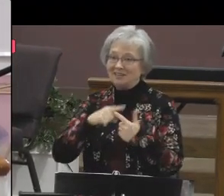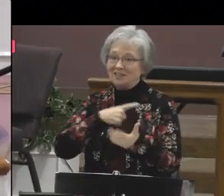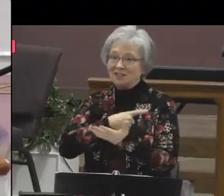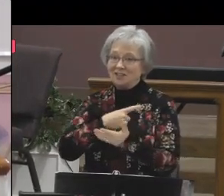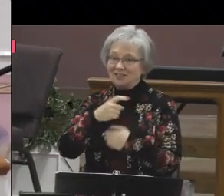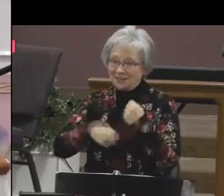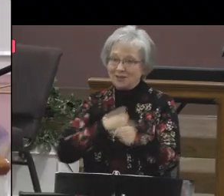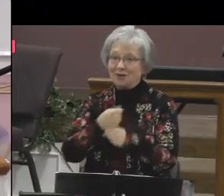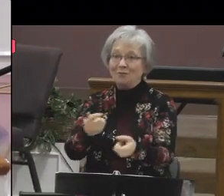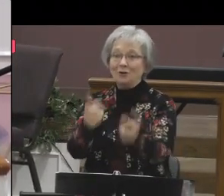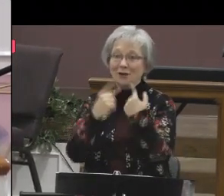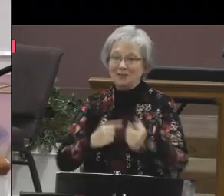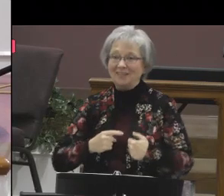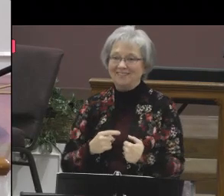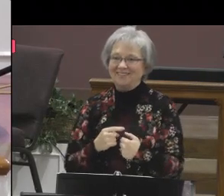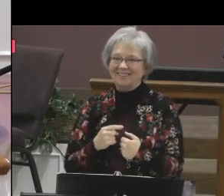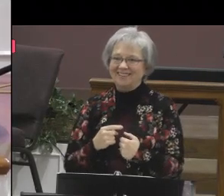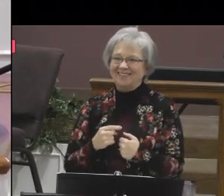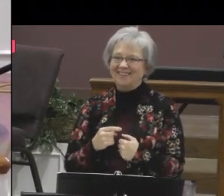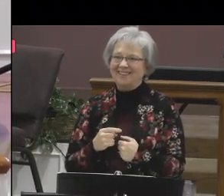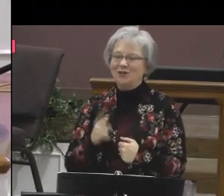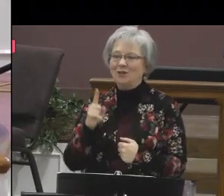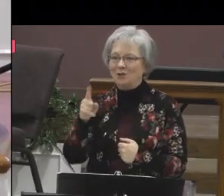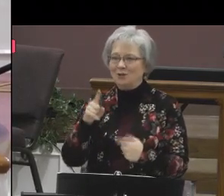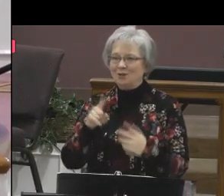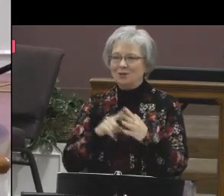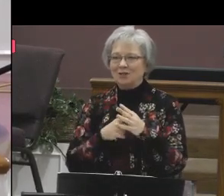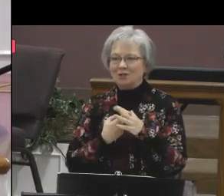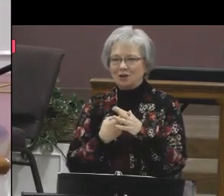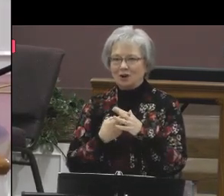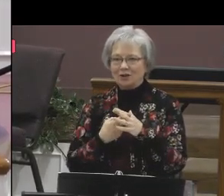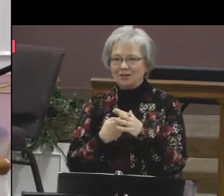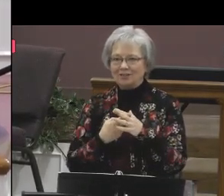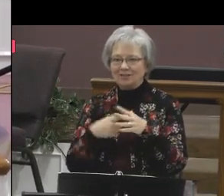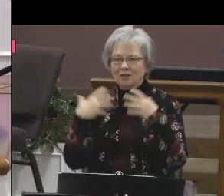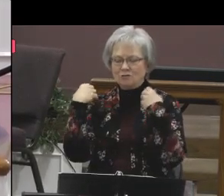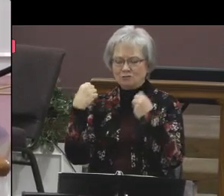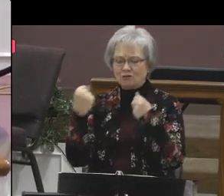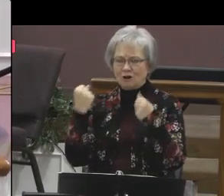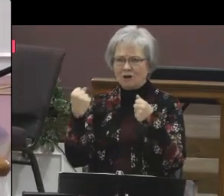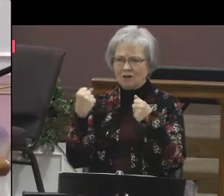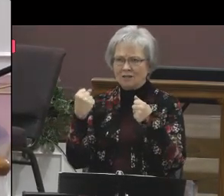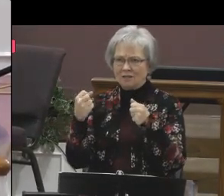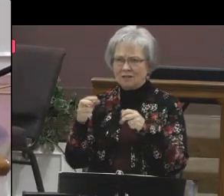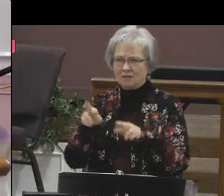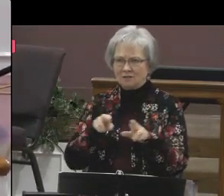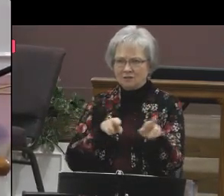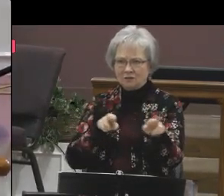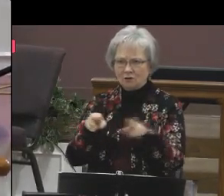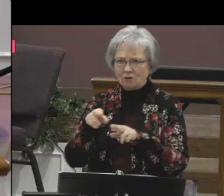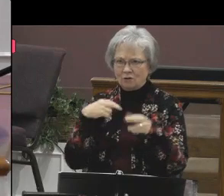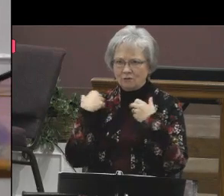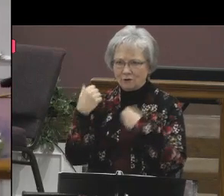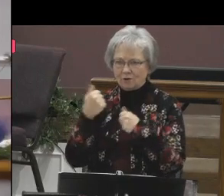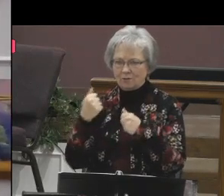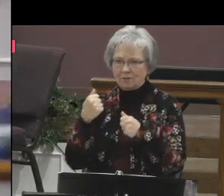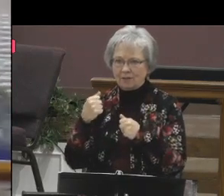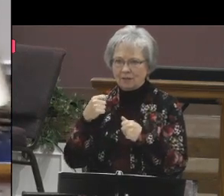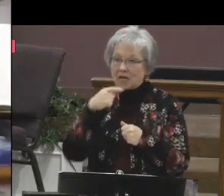they missed out on starting out. Start out strong and hold firm. It's what I tell the kids when they start school, you